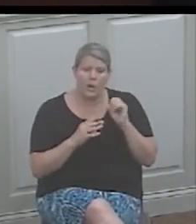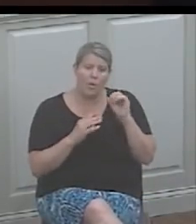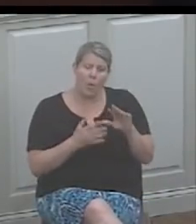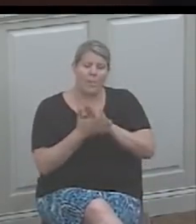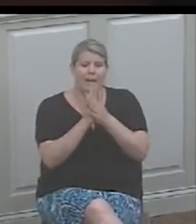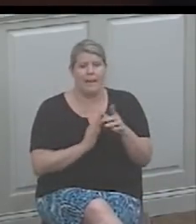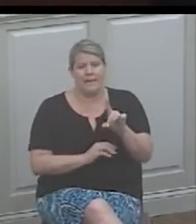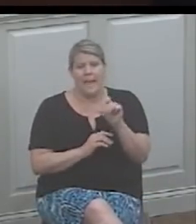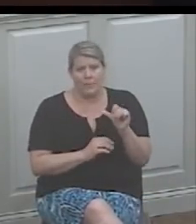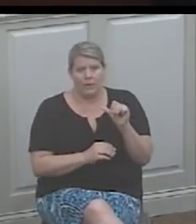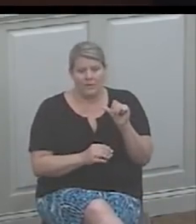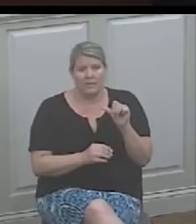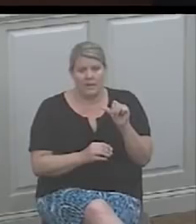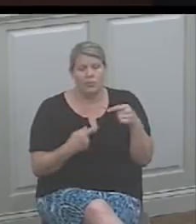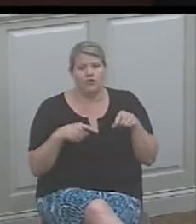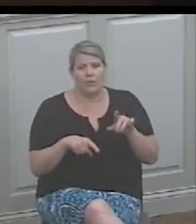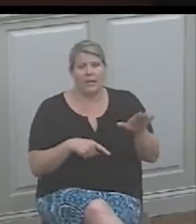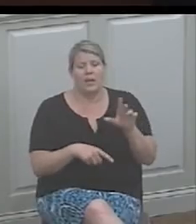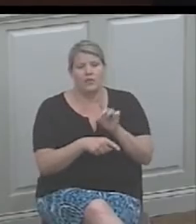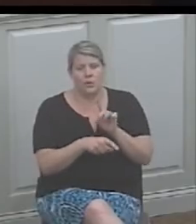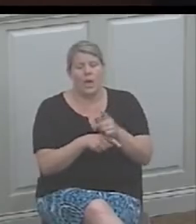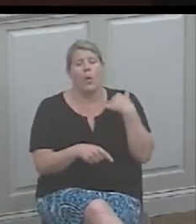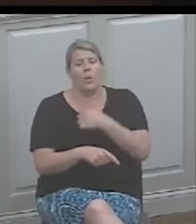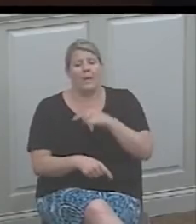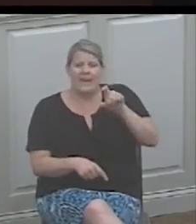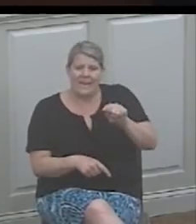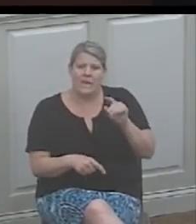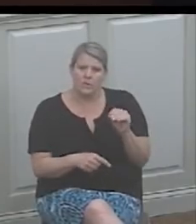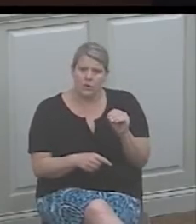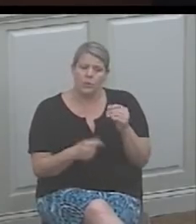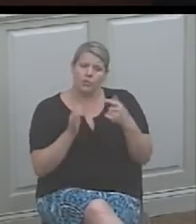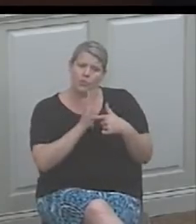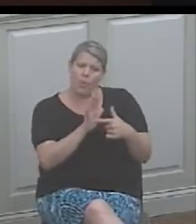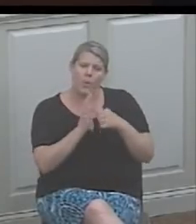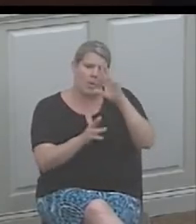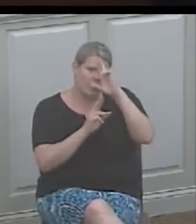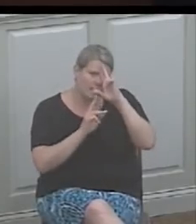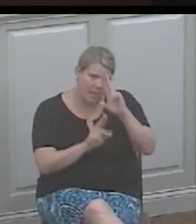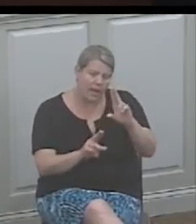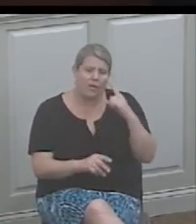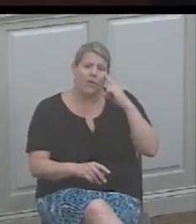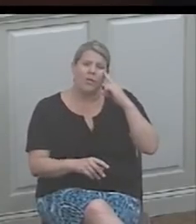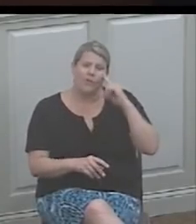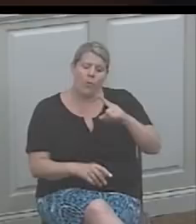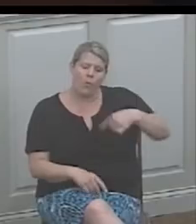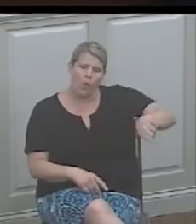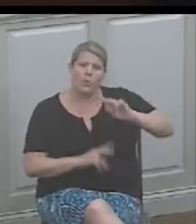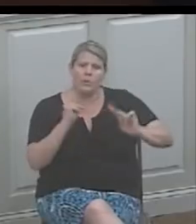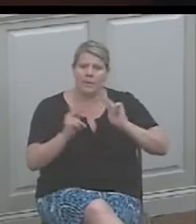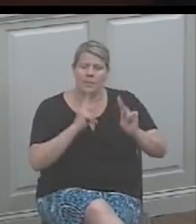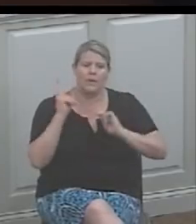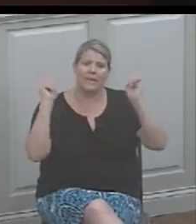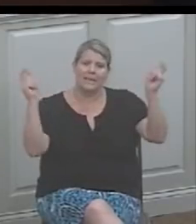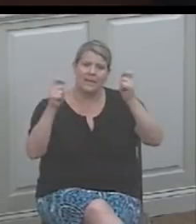performance of duty. And let us recognize and pay respect to the survivors of our fallen heroes in a ceremony to be